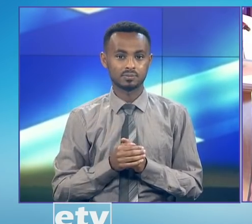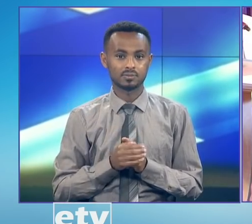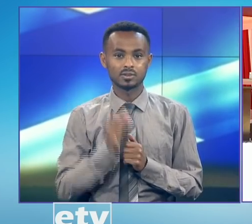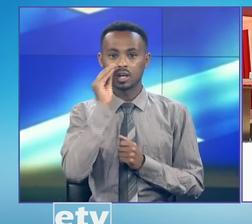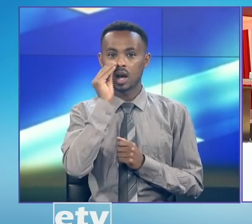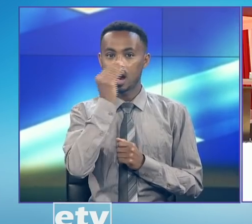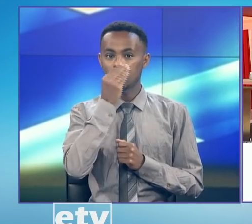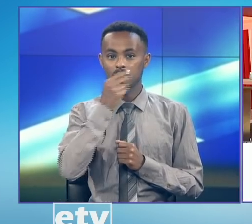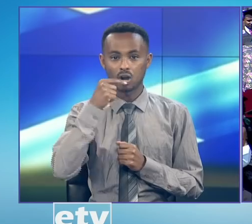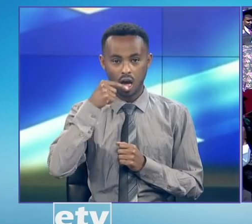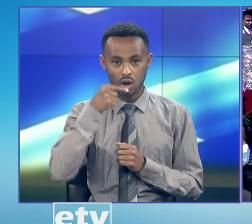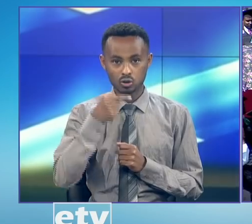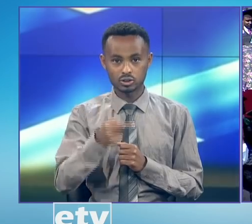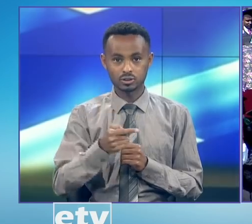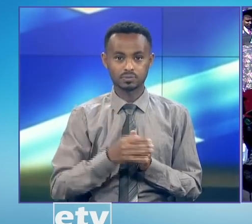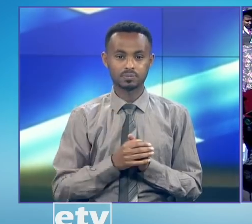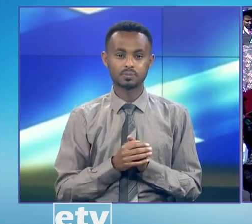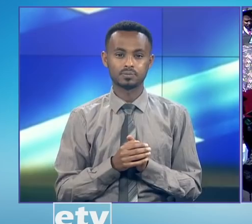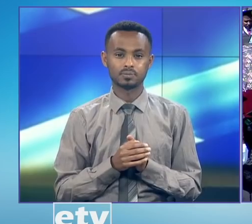Arabic language.